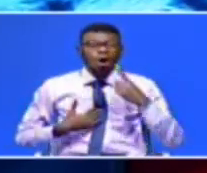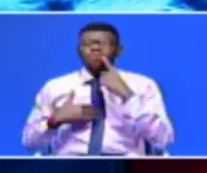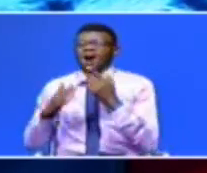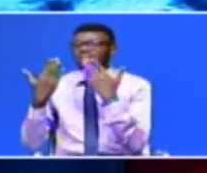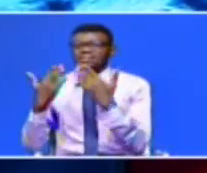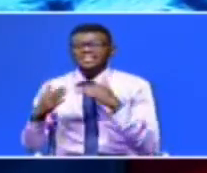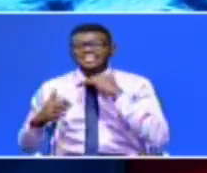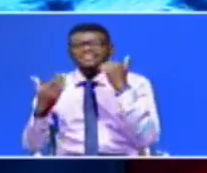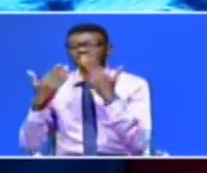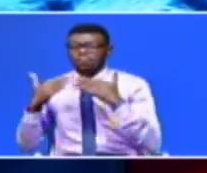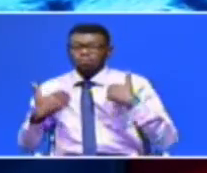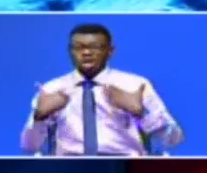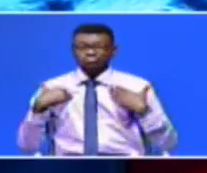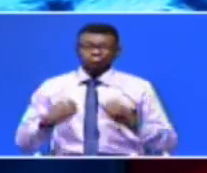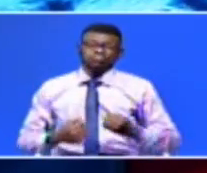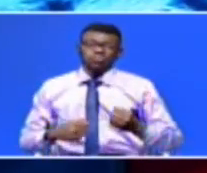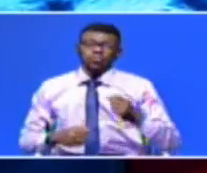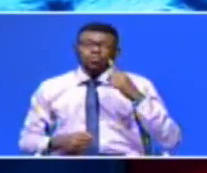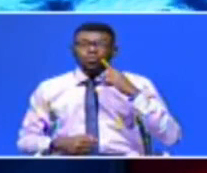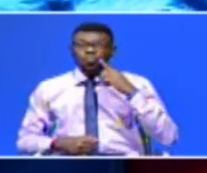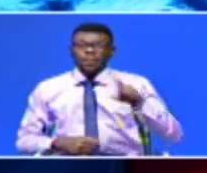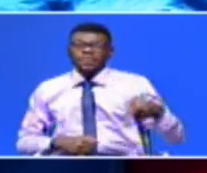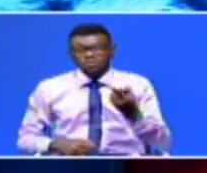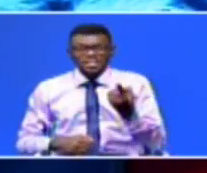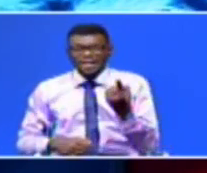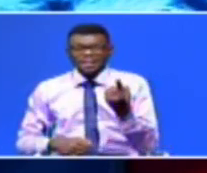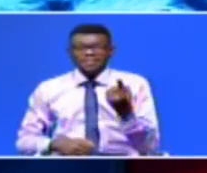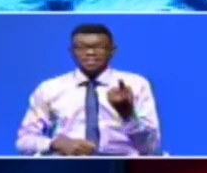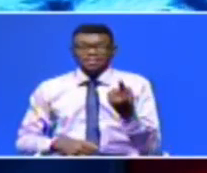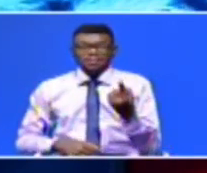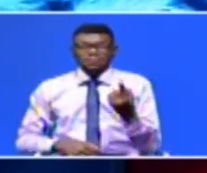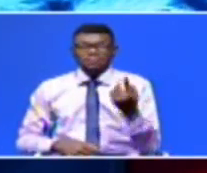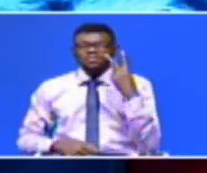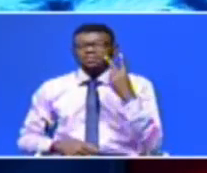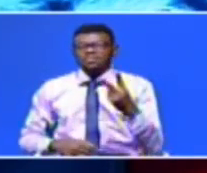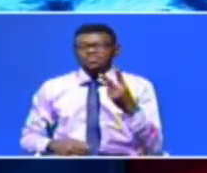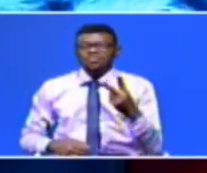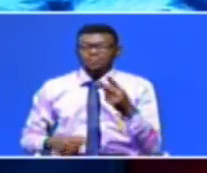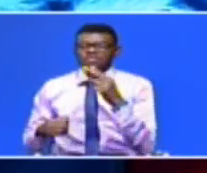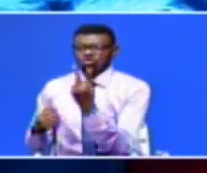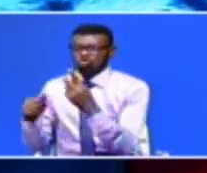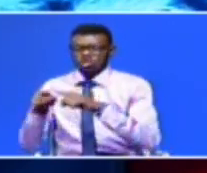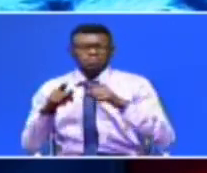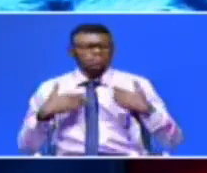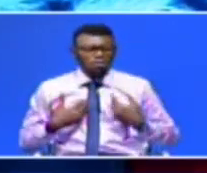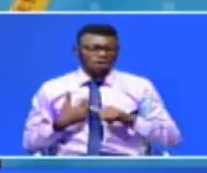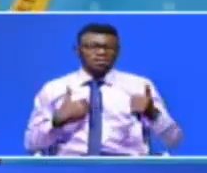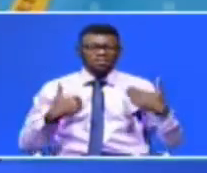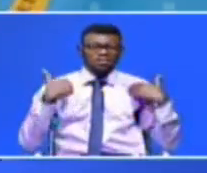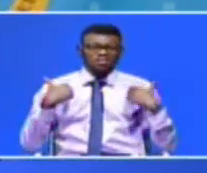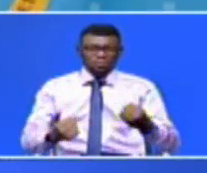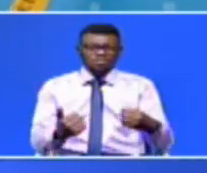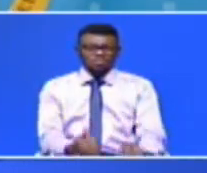waliopata nafuu. Sasa Kenya ni watu 1,222 baada ya watu wengine 57 kupona.